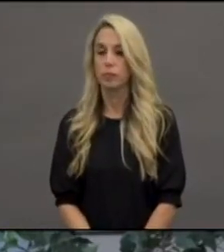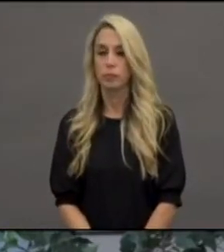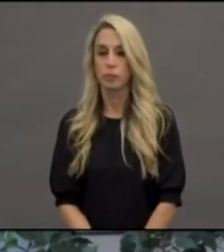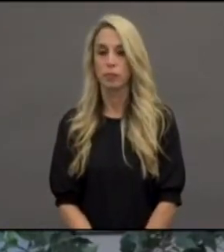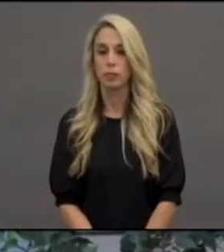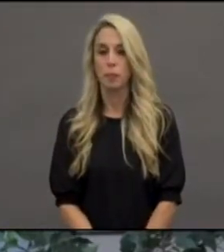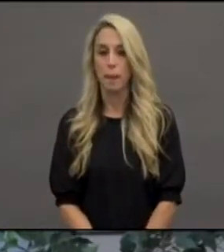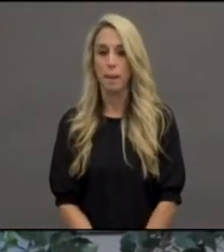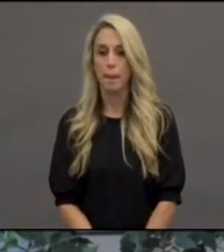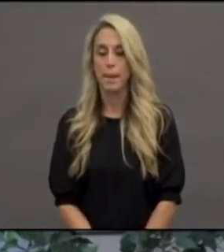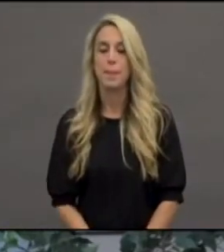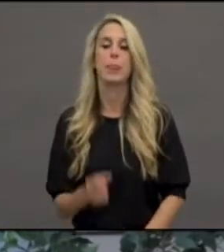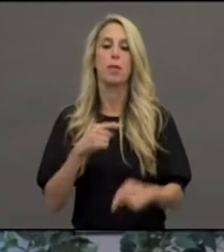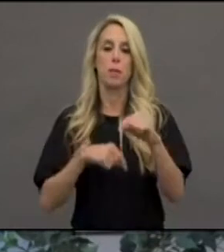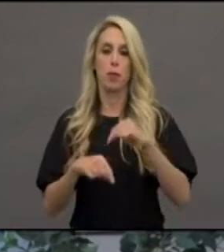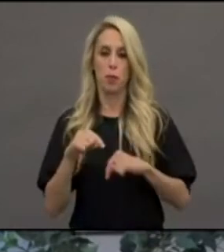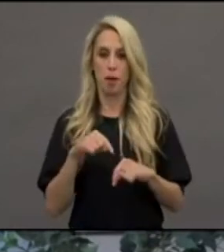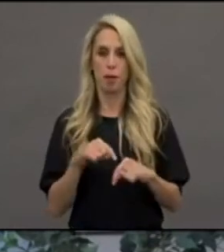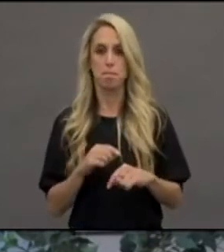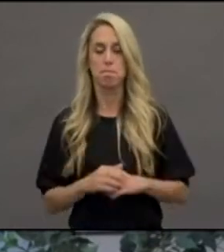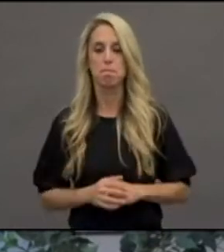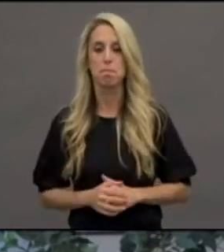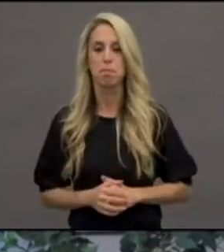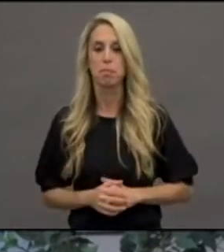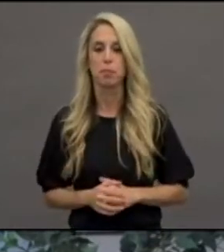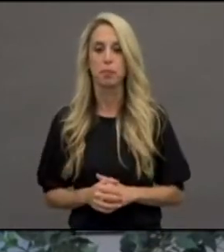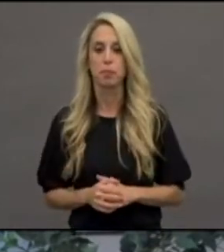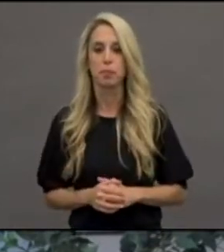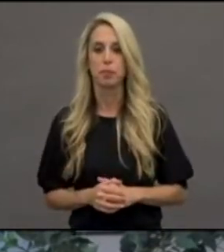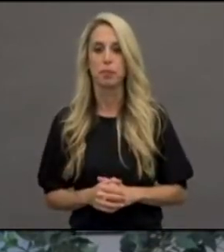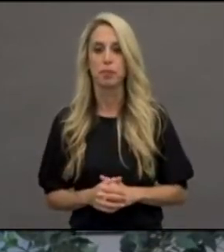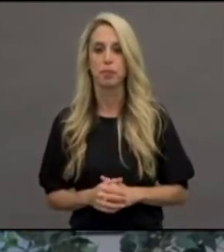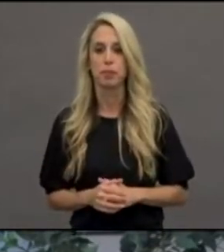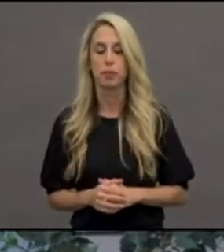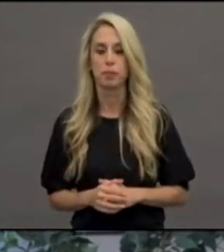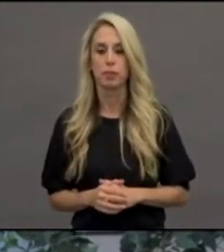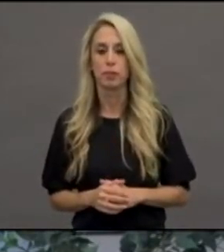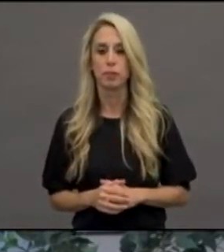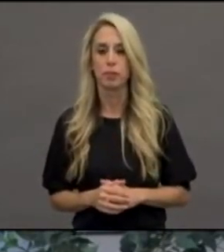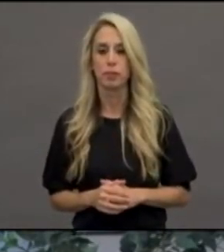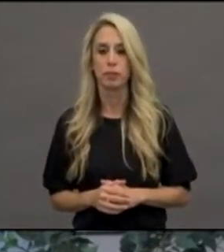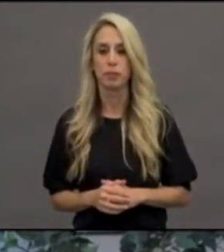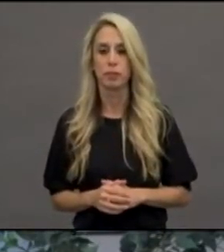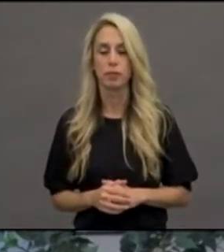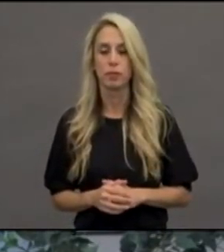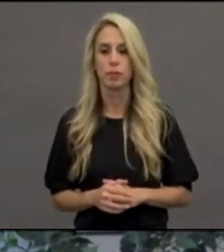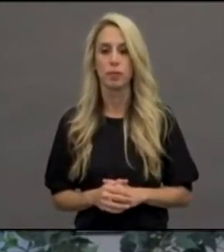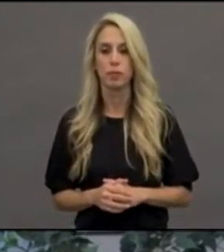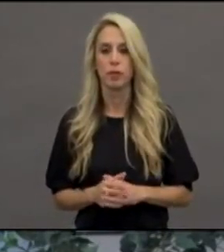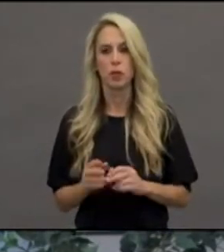Okay, let's just go back and take a look here at the